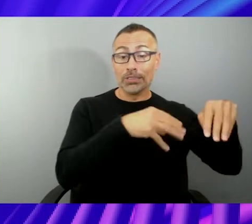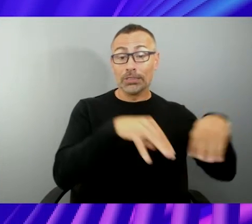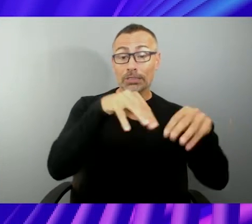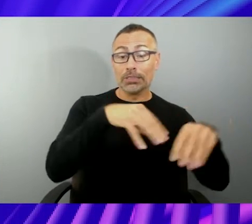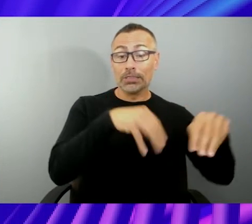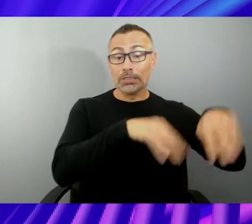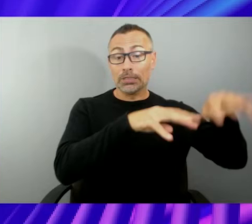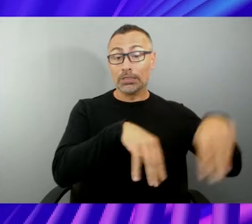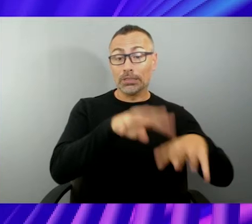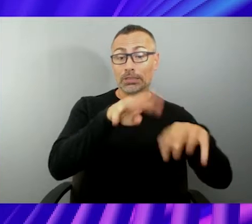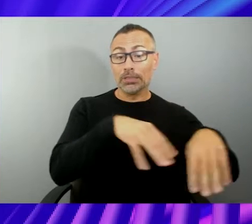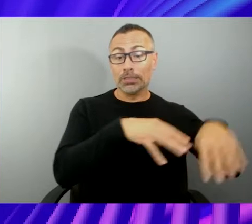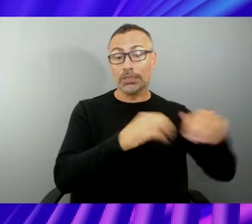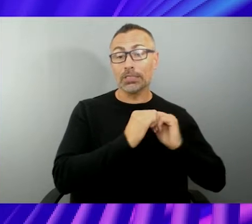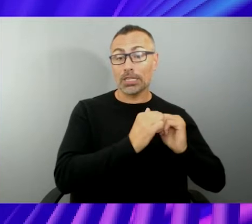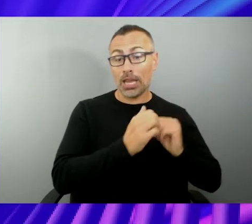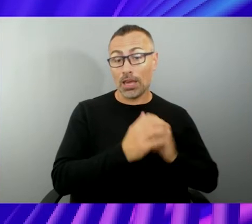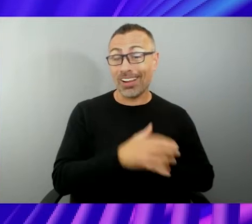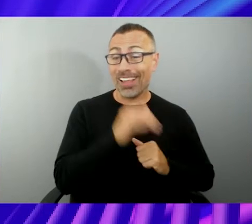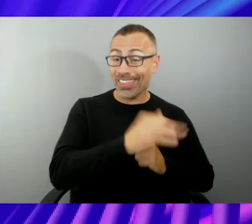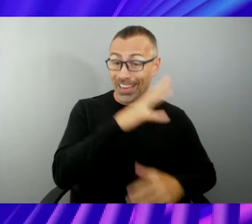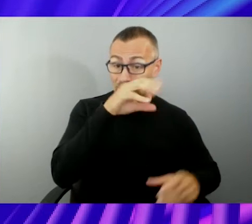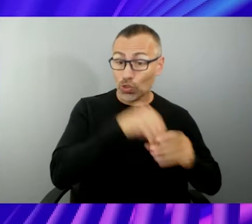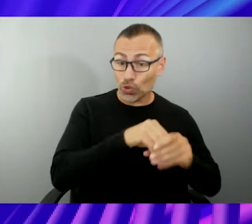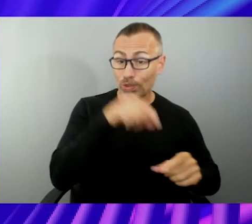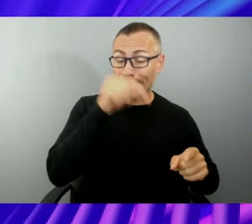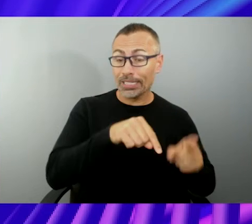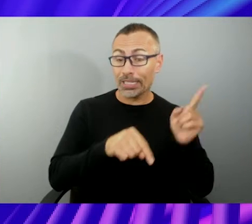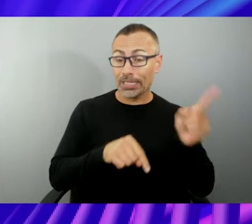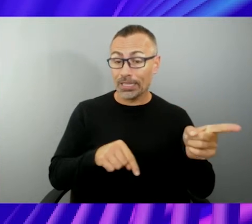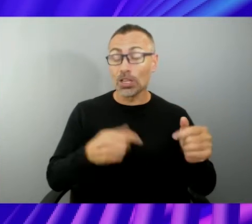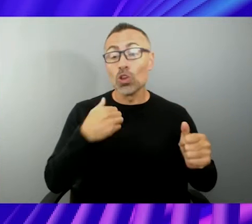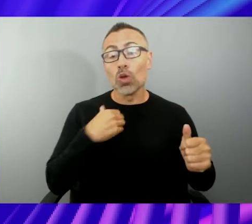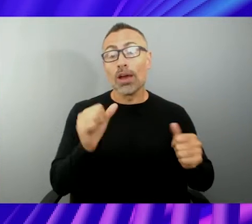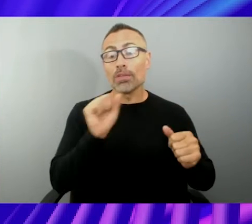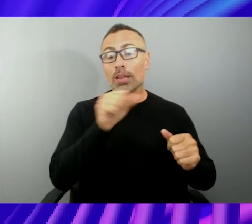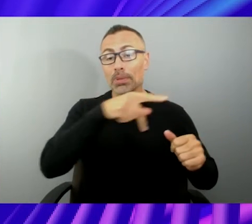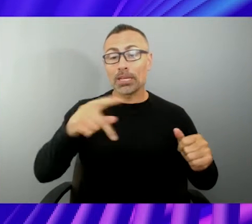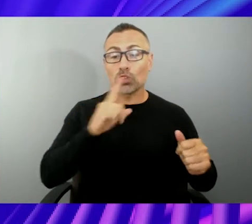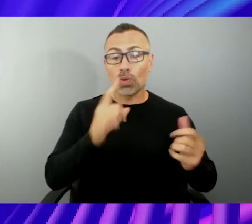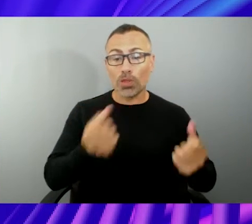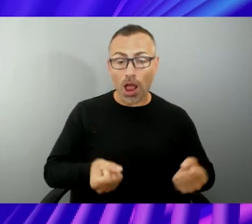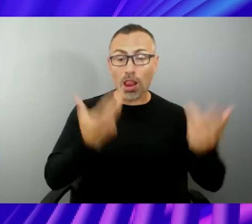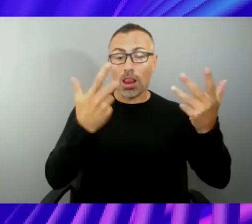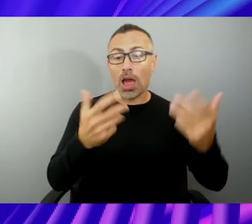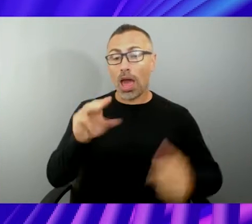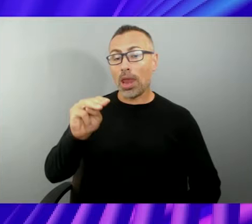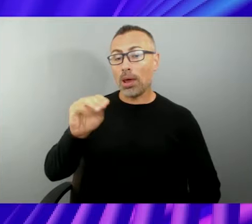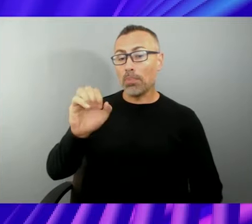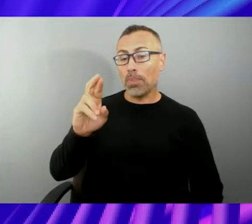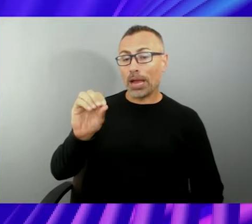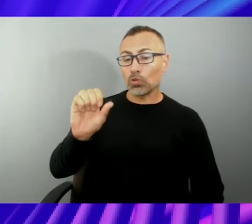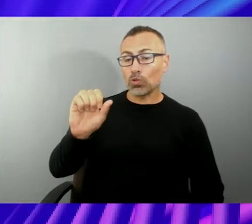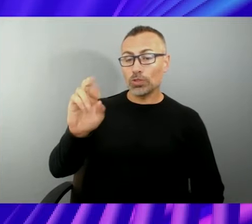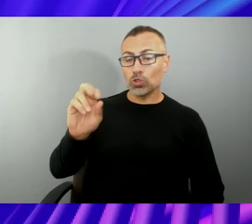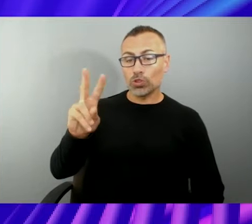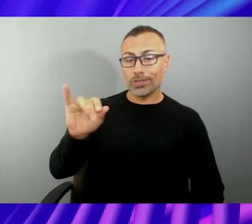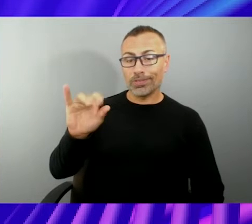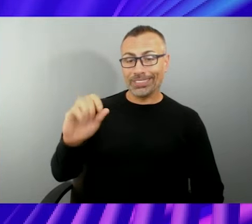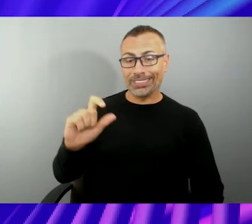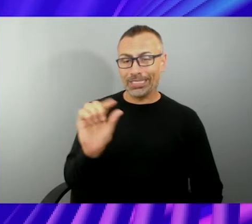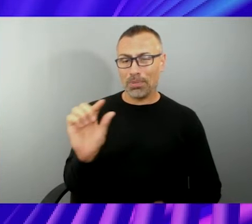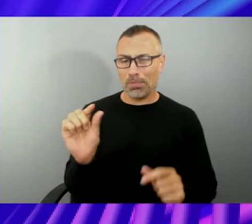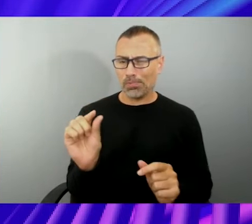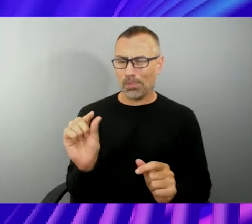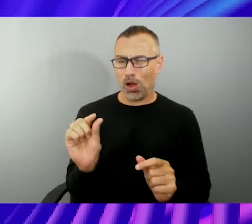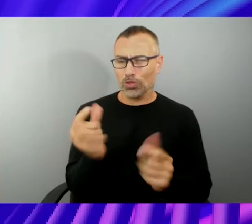principles, you have this application where there are a bunch of microservices, and all these microservices are in constant contact or in constant